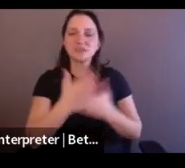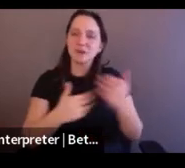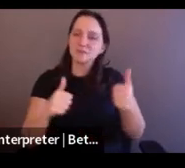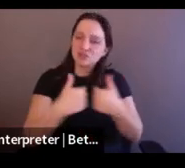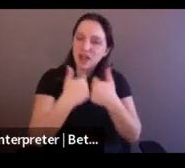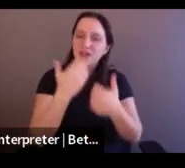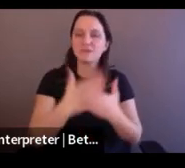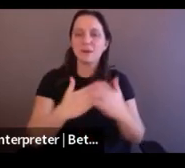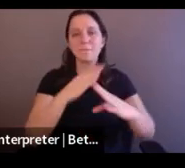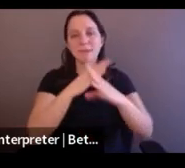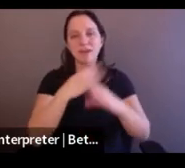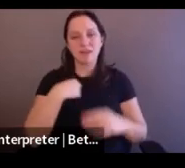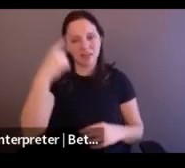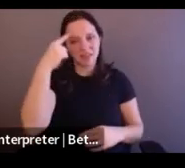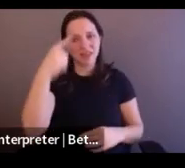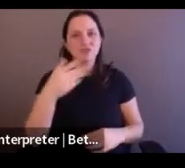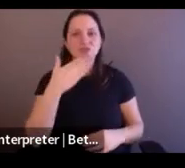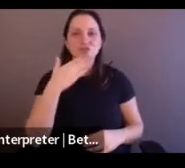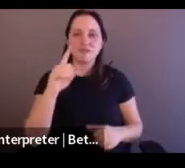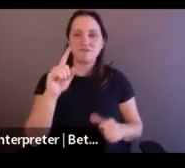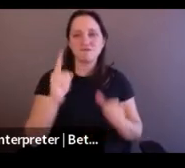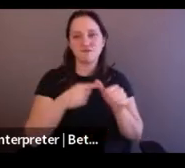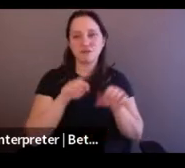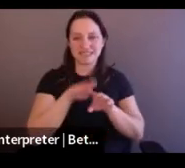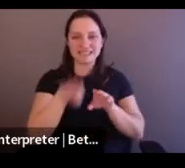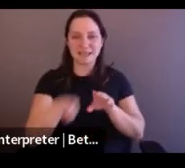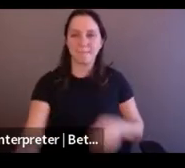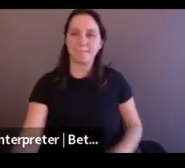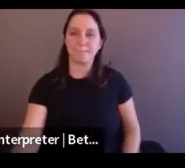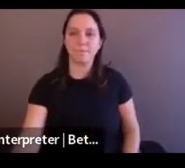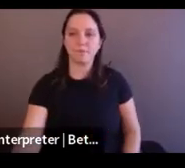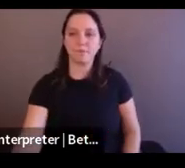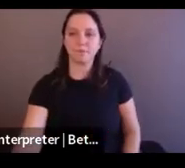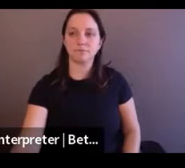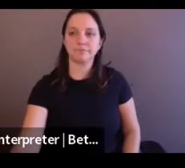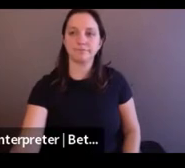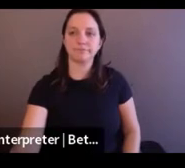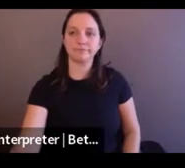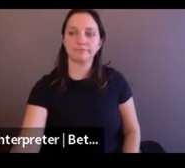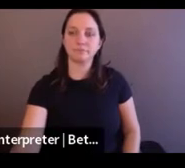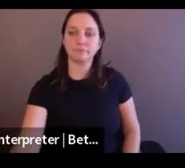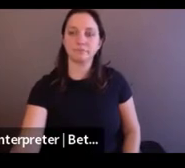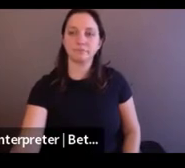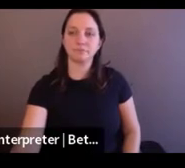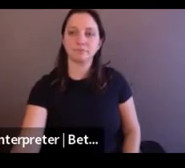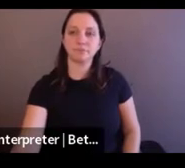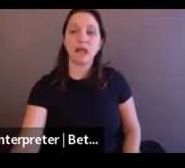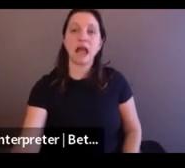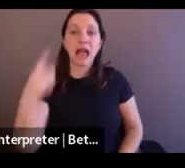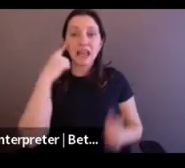think about them is a great first step to figuring out how to make it work. And sometimes the answer might be, you know,